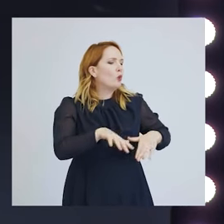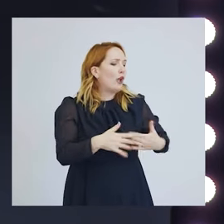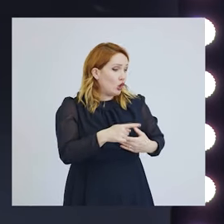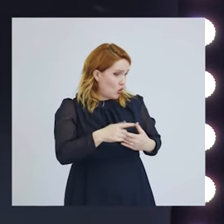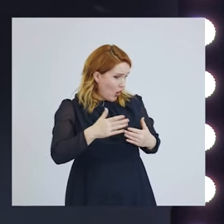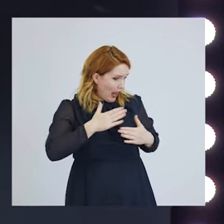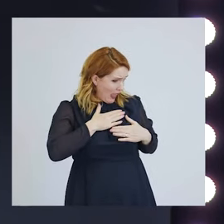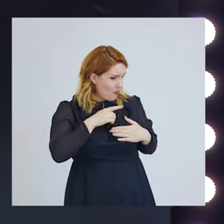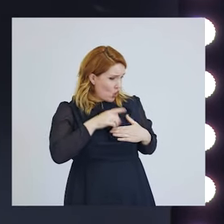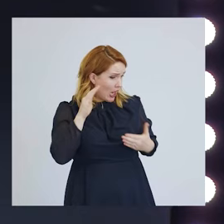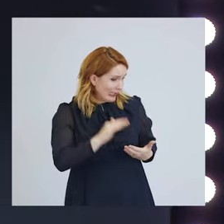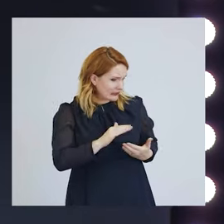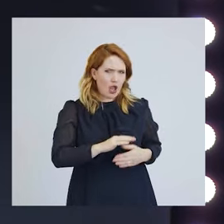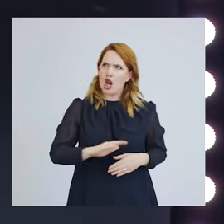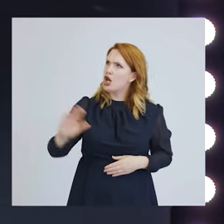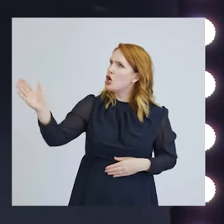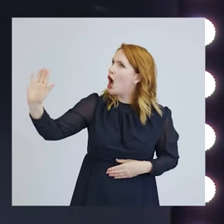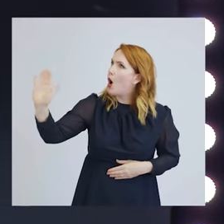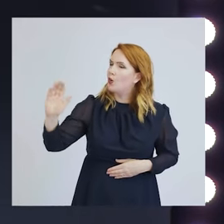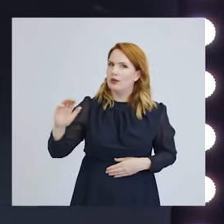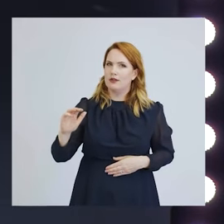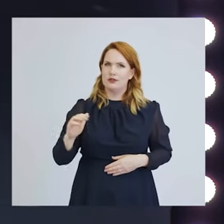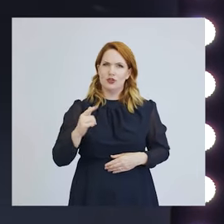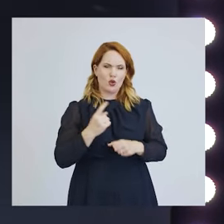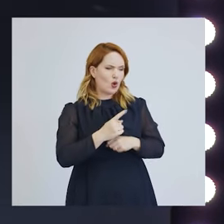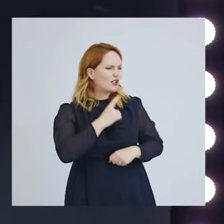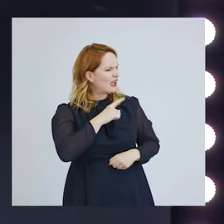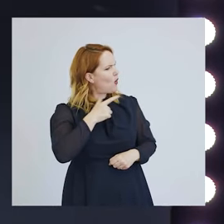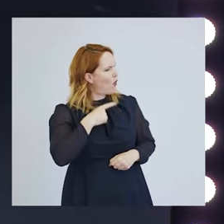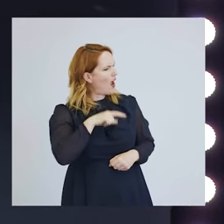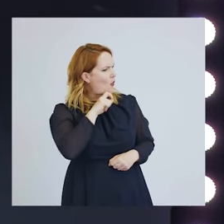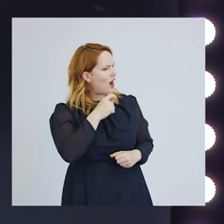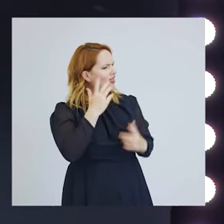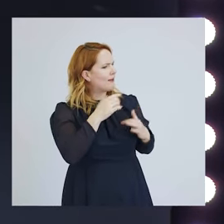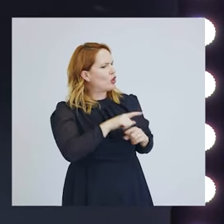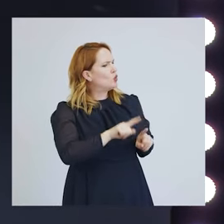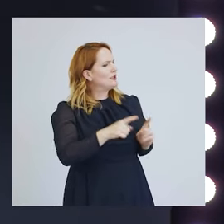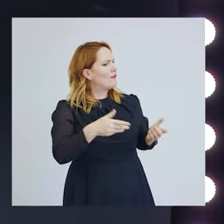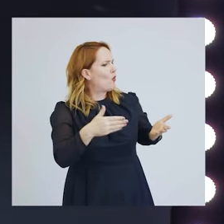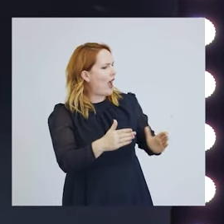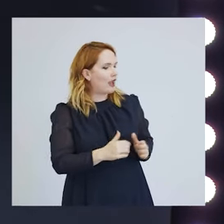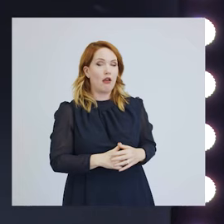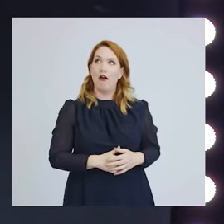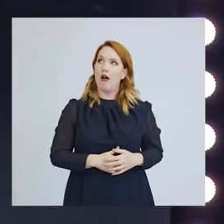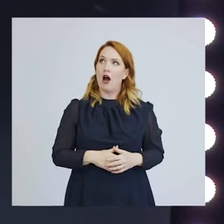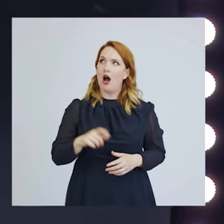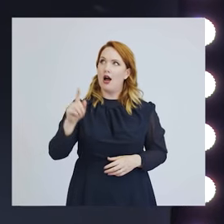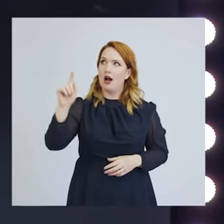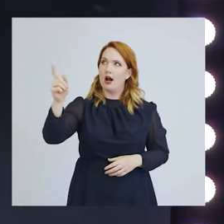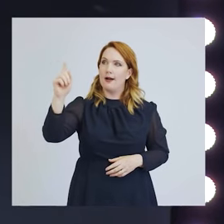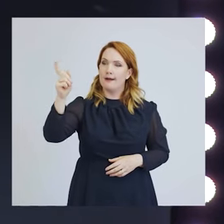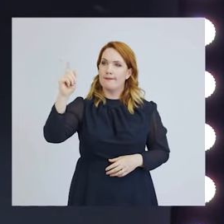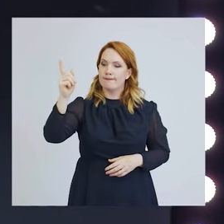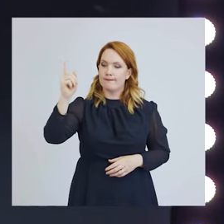no. And he said, what about because she's so weak and she's so helpless? And I said, no way. And he said, then why do you think I would think any different of